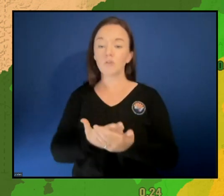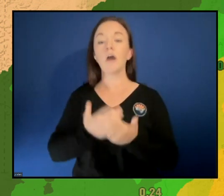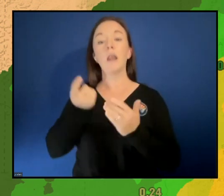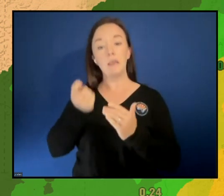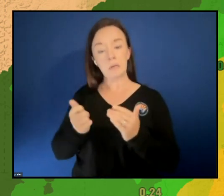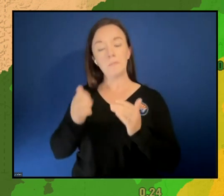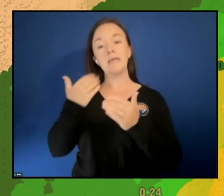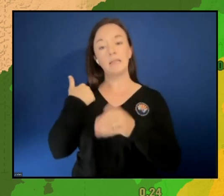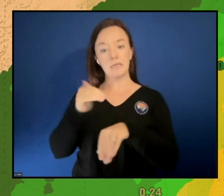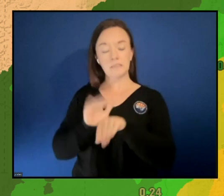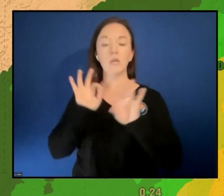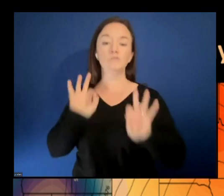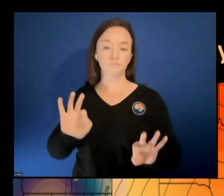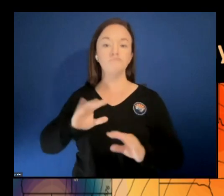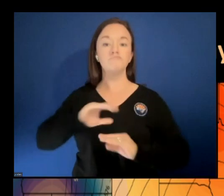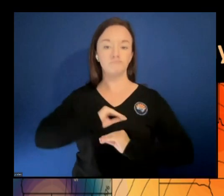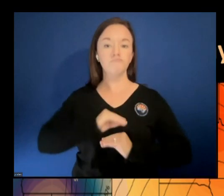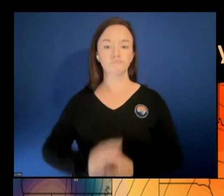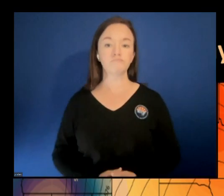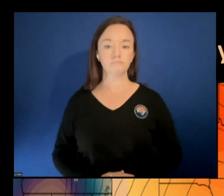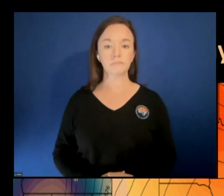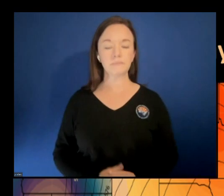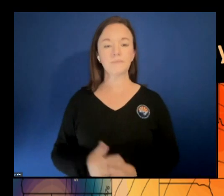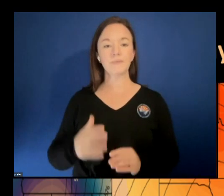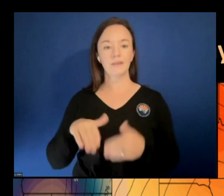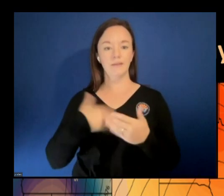night. Next slide, please.